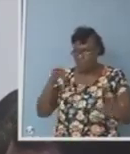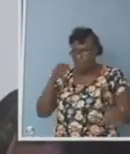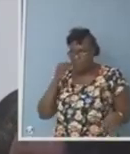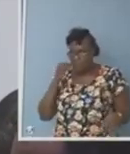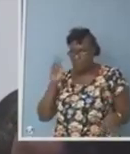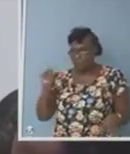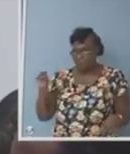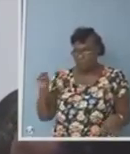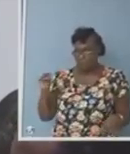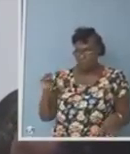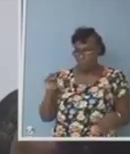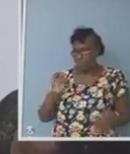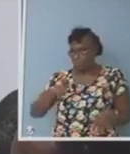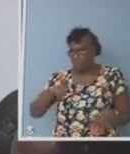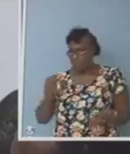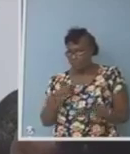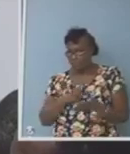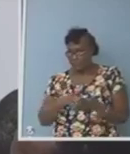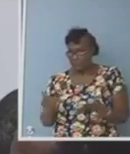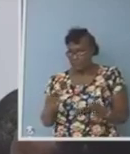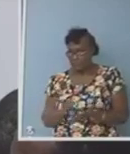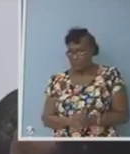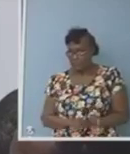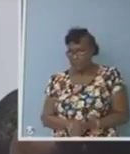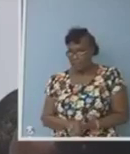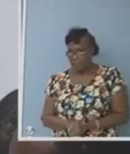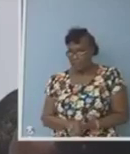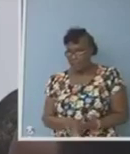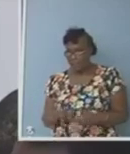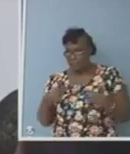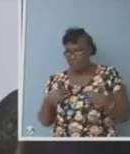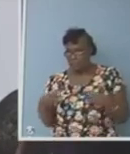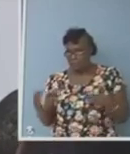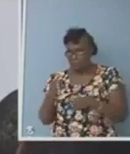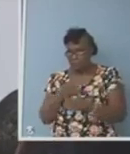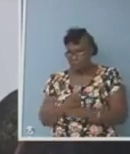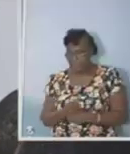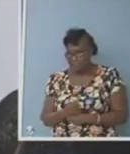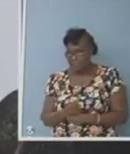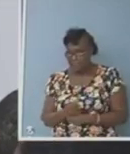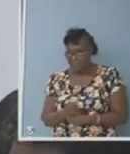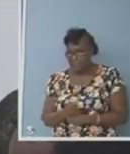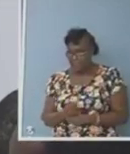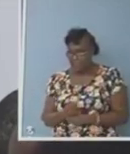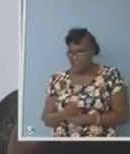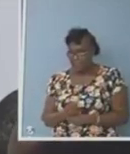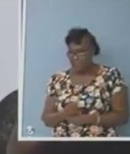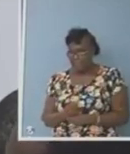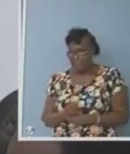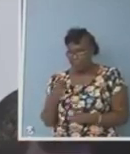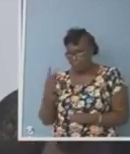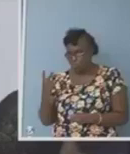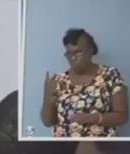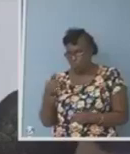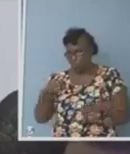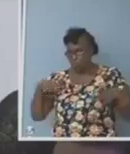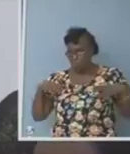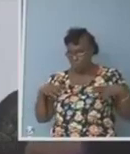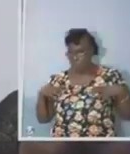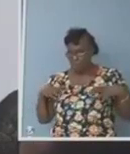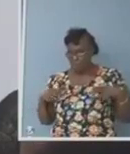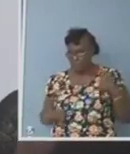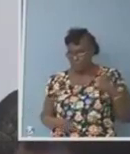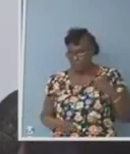pay whatsoever. Have you received that information? That hotel is, well, those hotels are located in